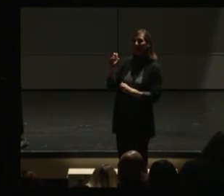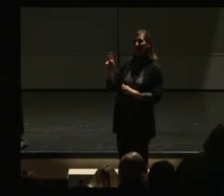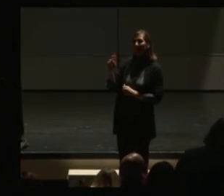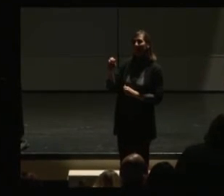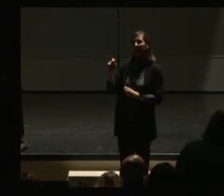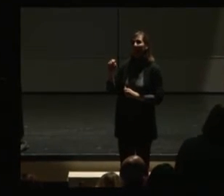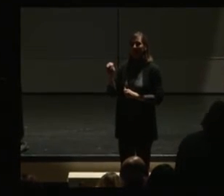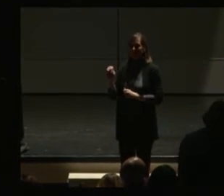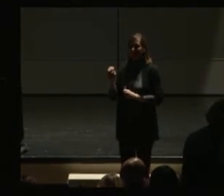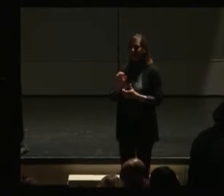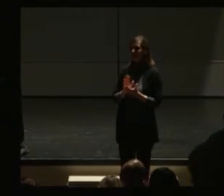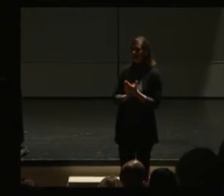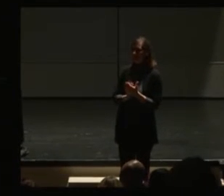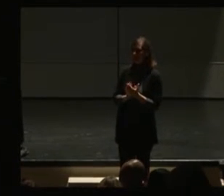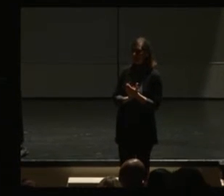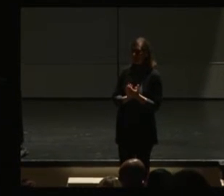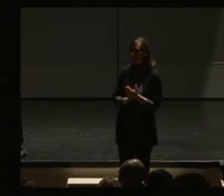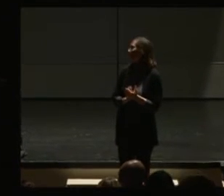address.